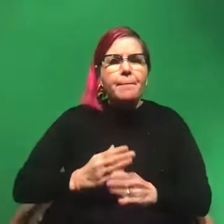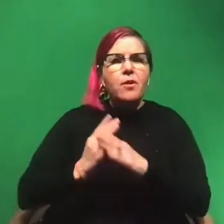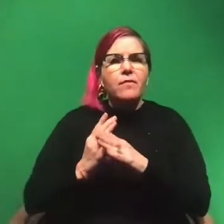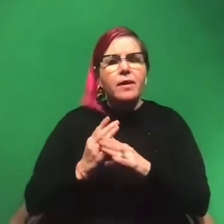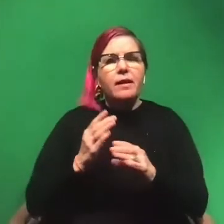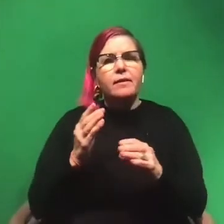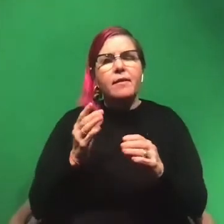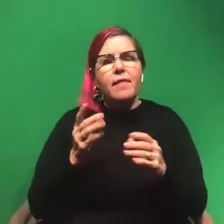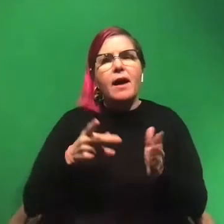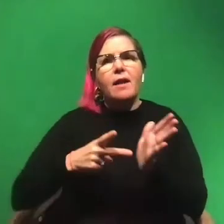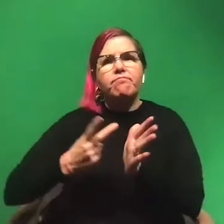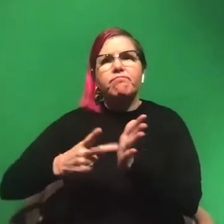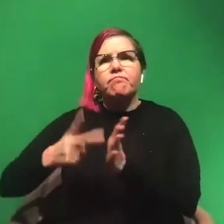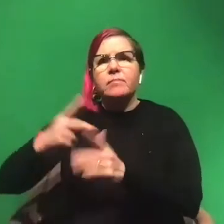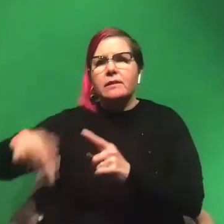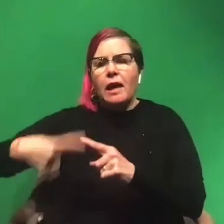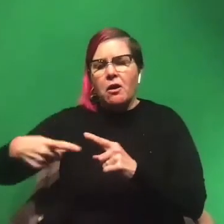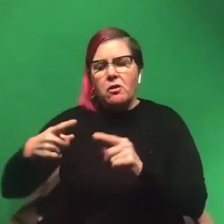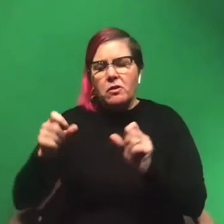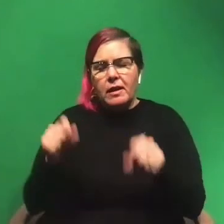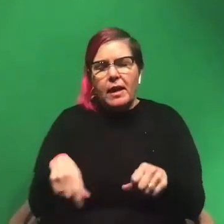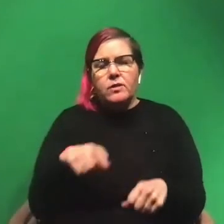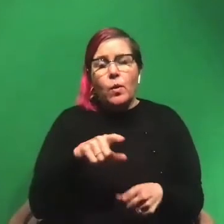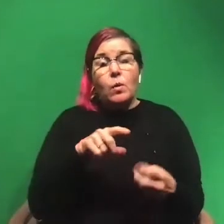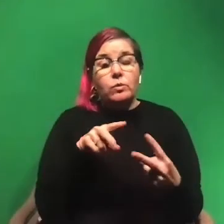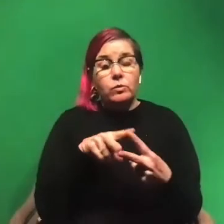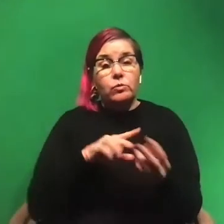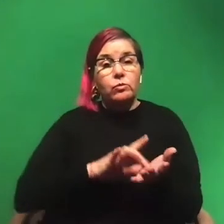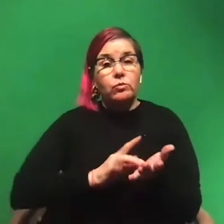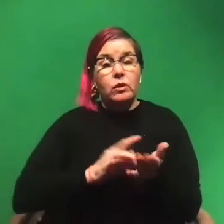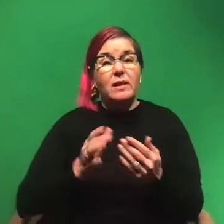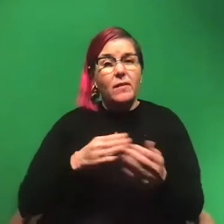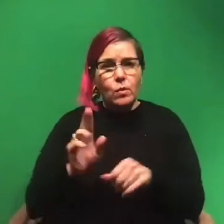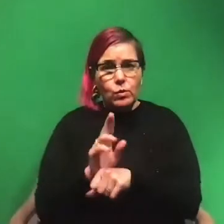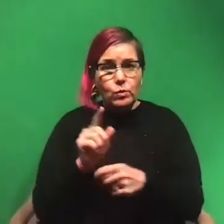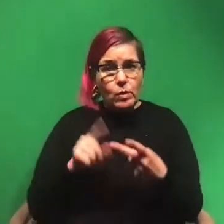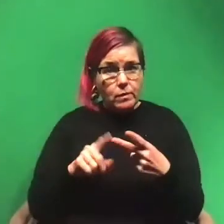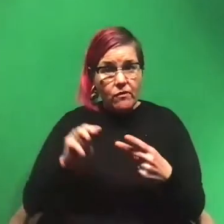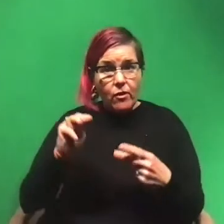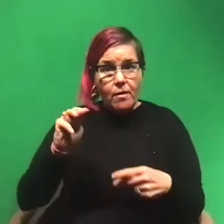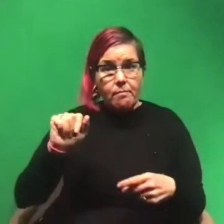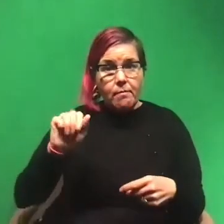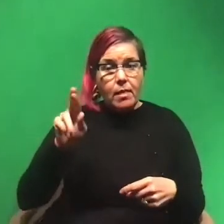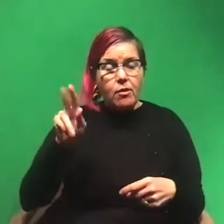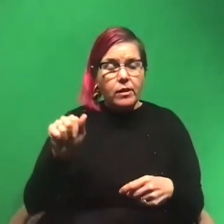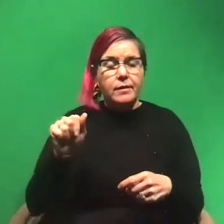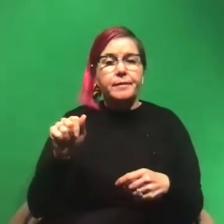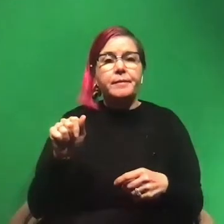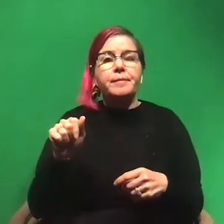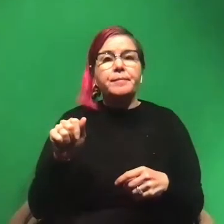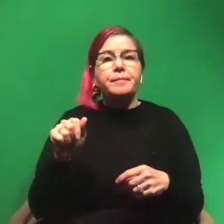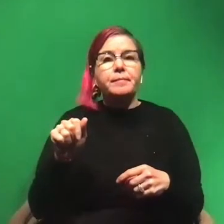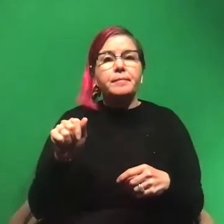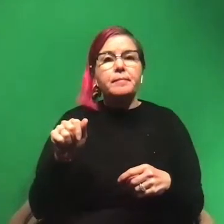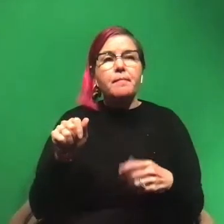the replication cycle. So this drug, even though it's used for malaria, for example, the way that it does,